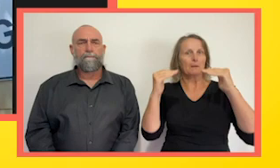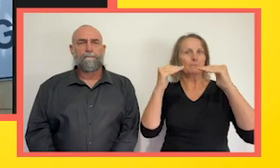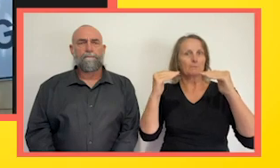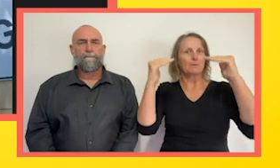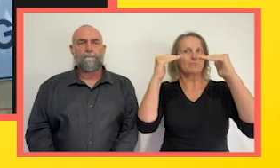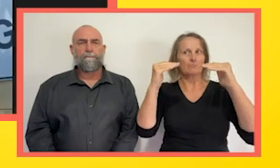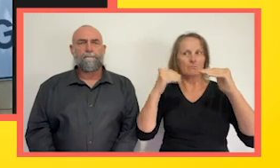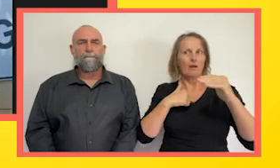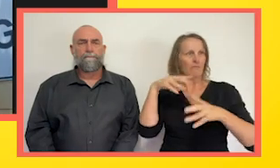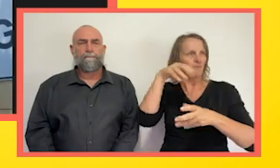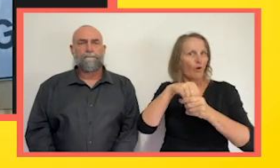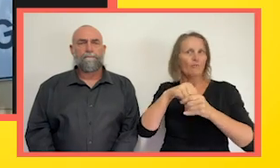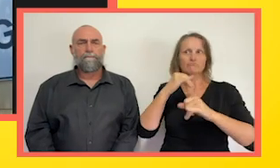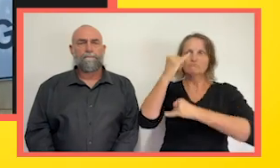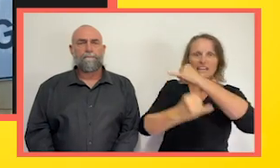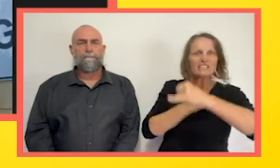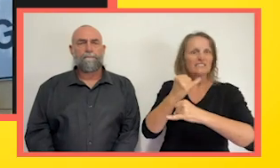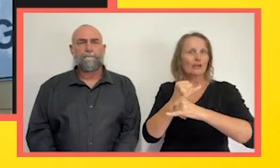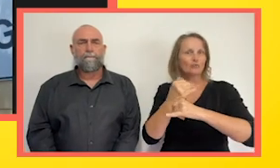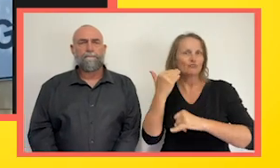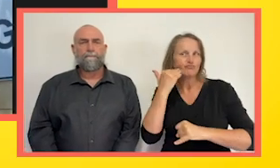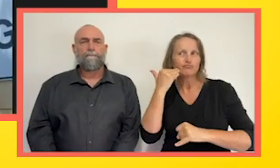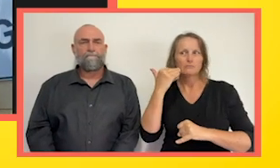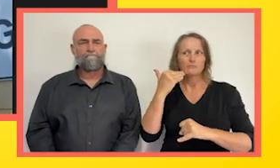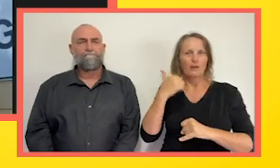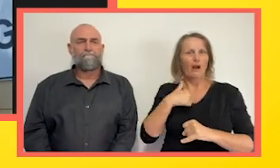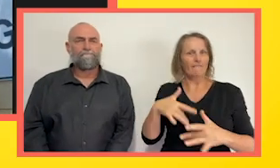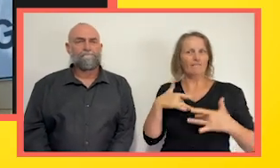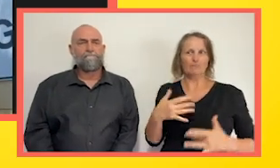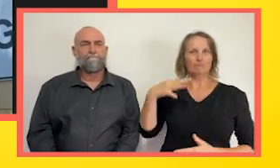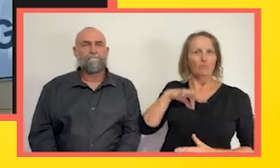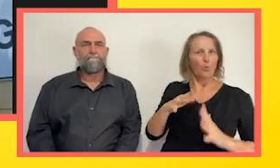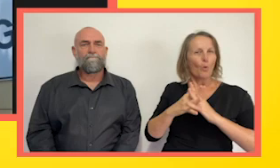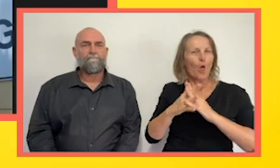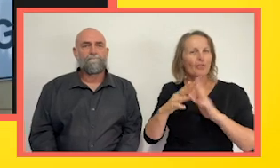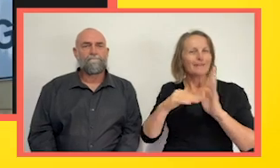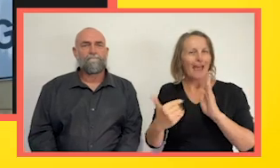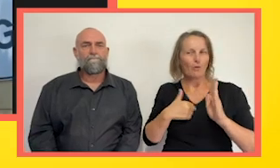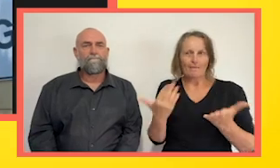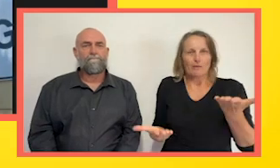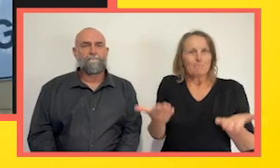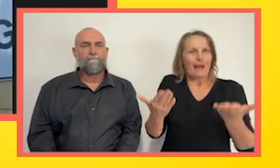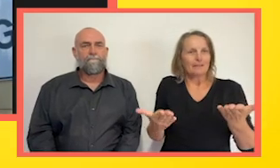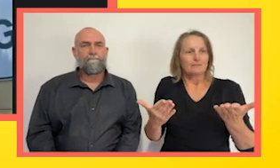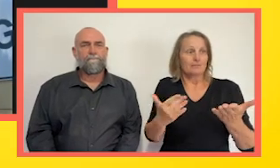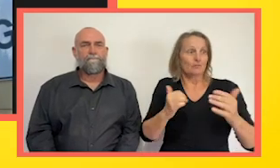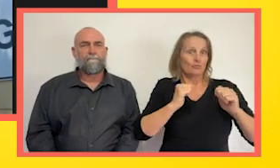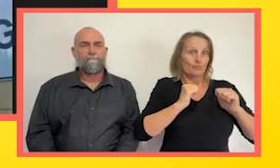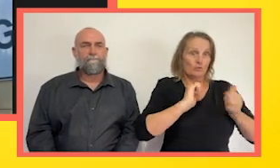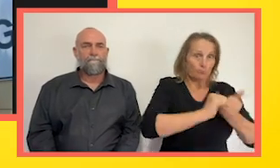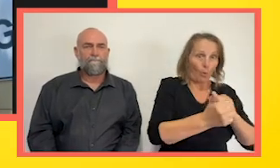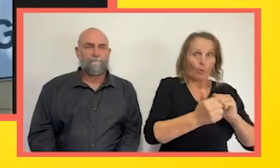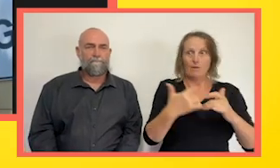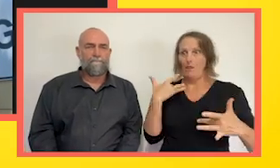feel like now I benefit a lot from having a really good sort of training life balance. So